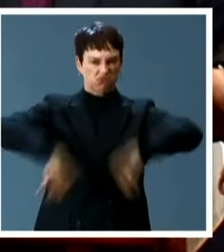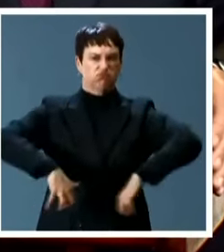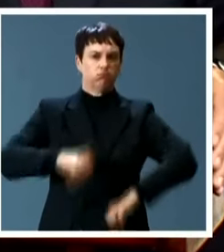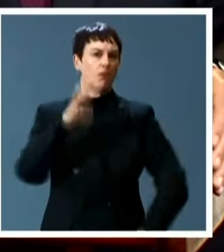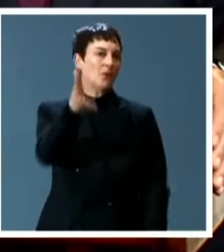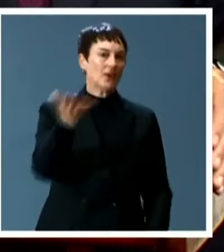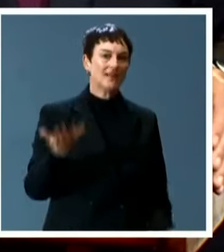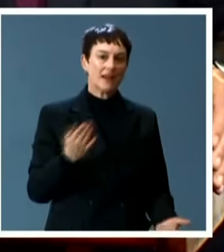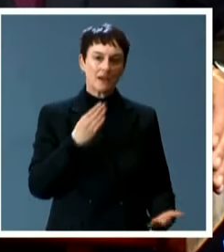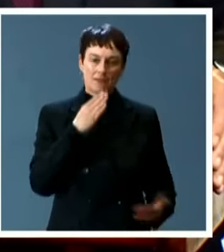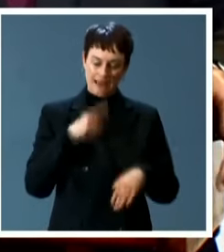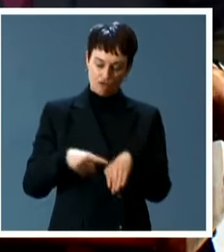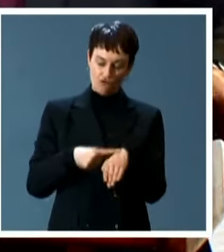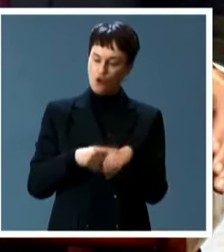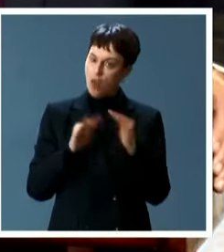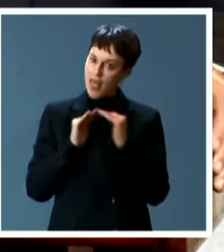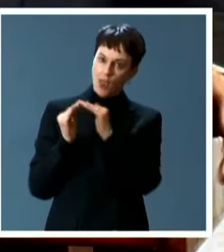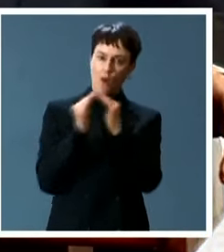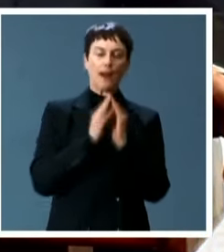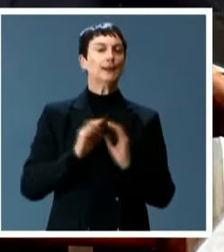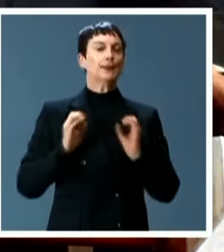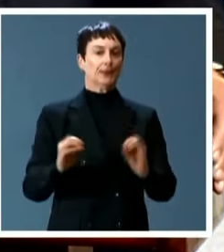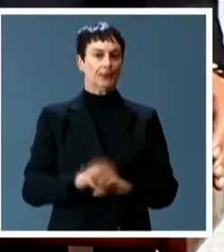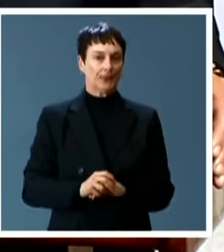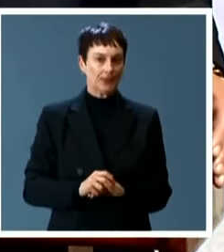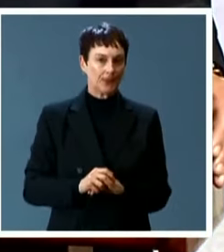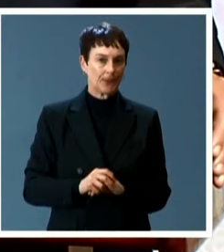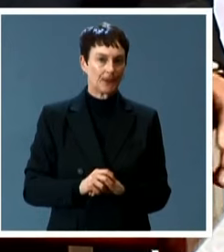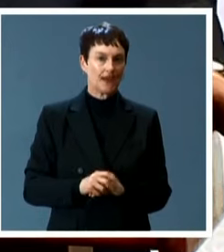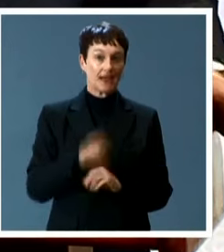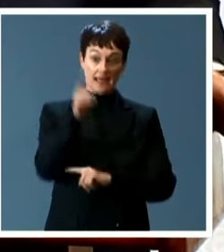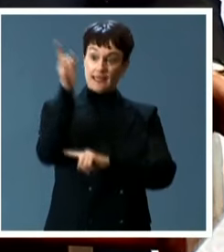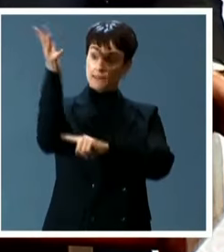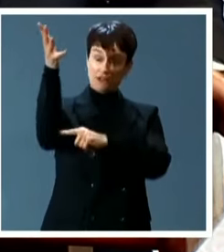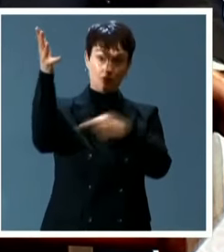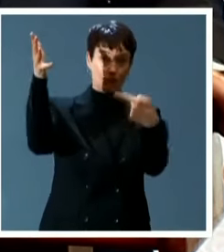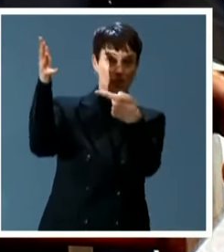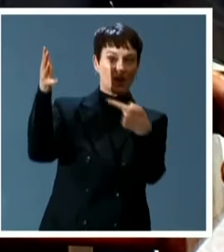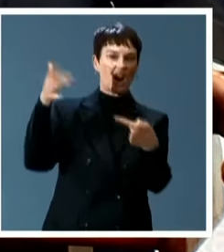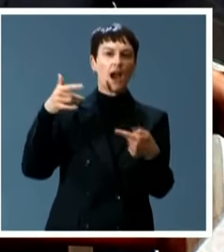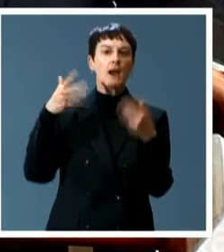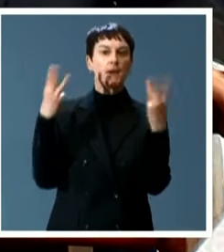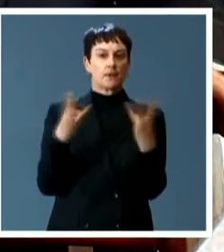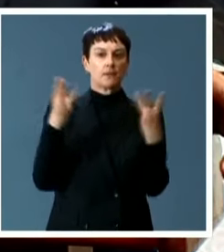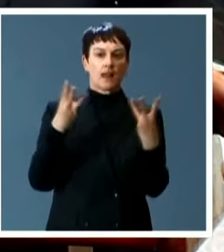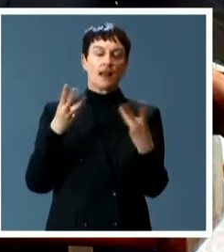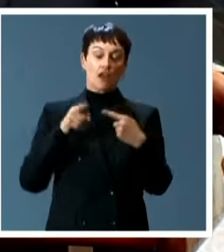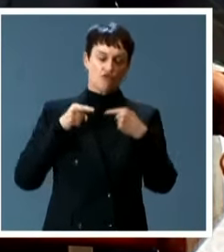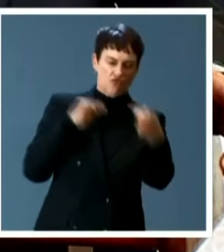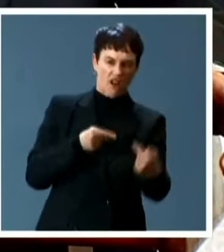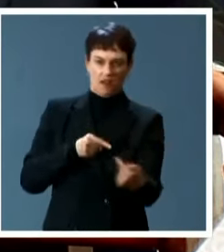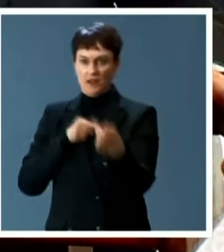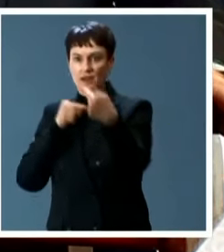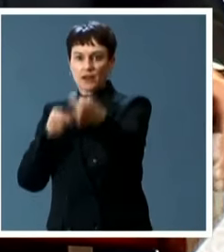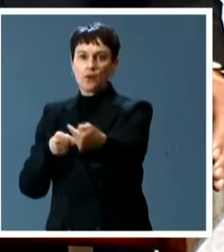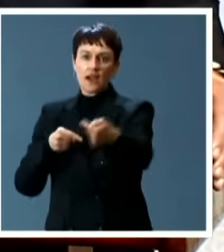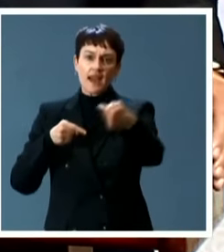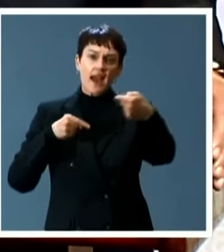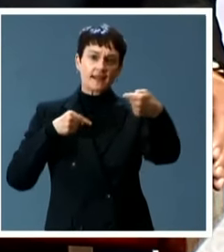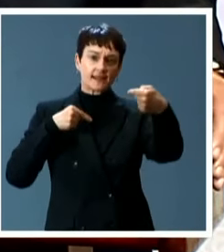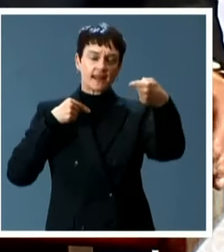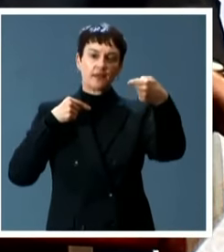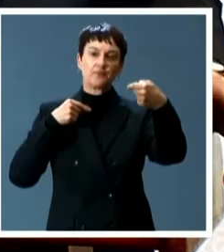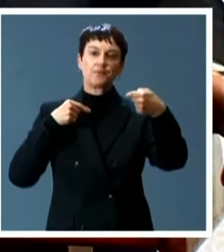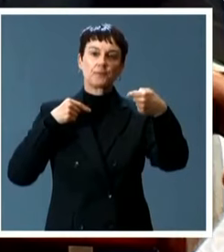racial equality, in campaigns against hate speech, in the struggles of people claiming their rights and standing up for future